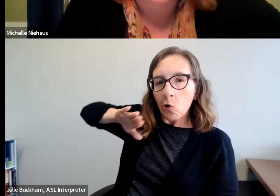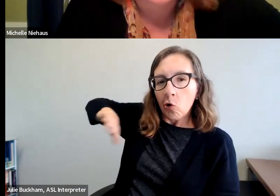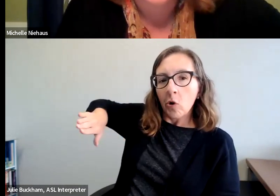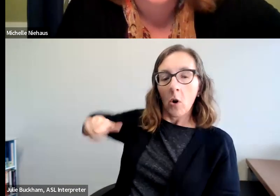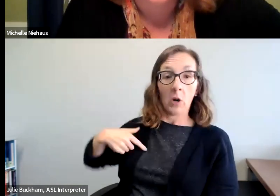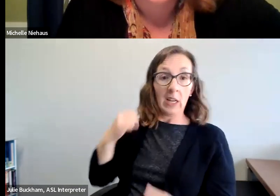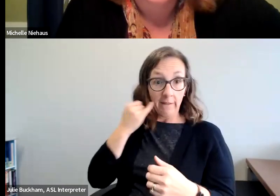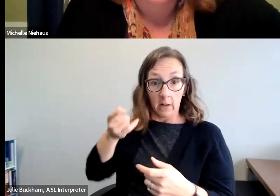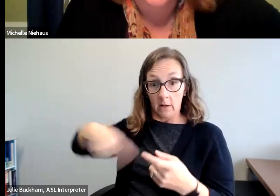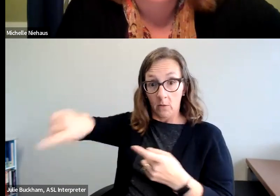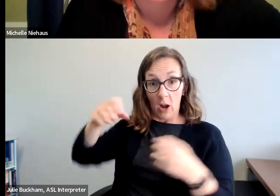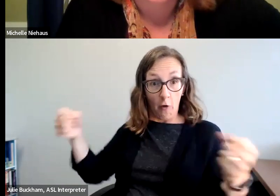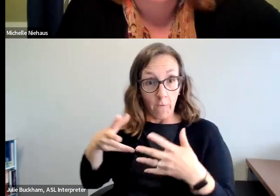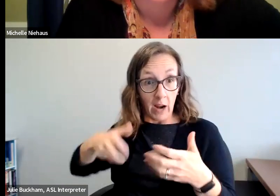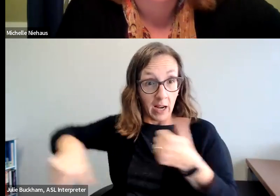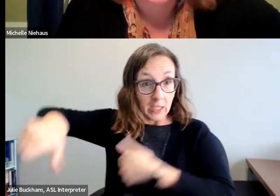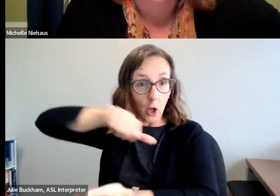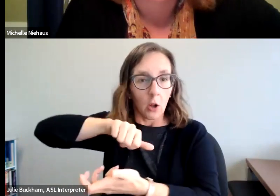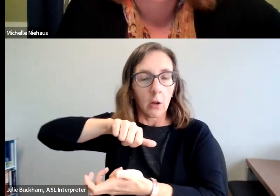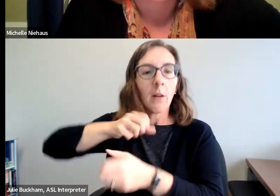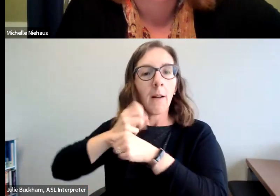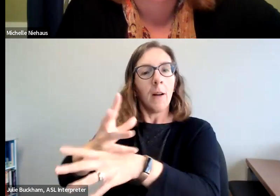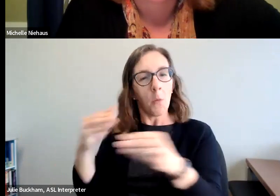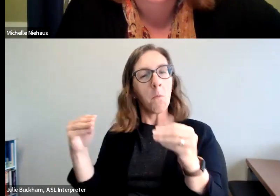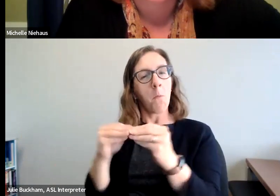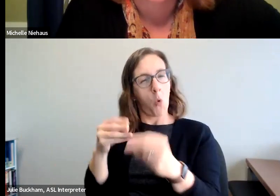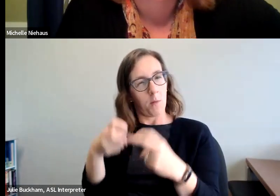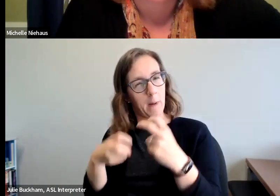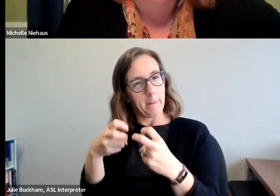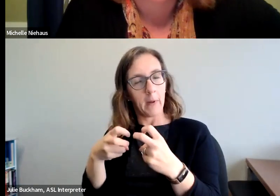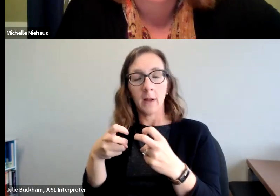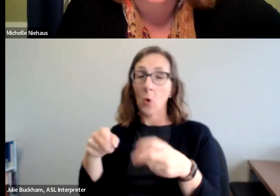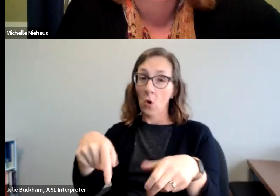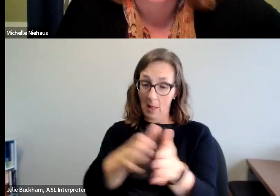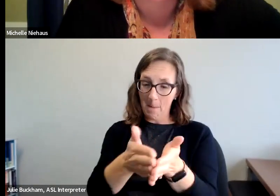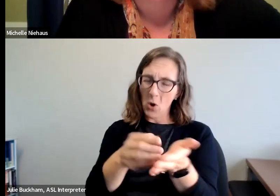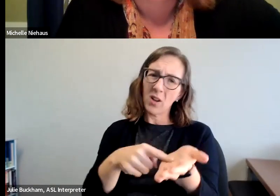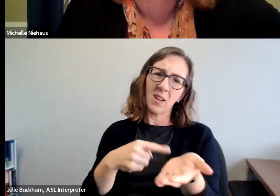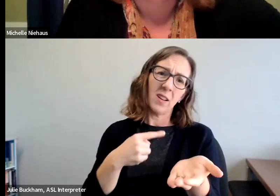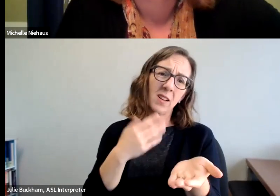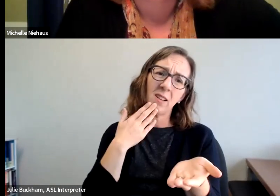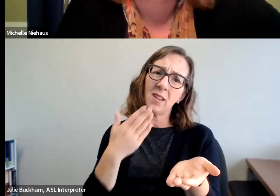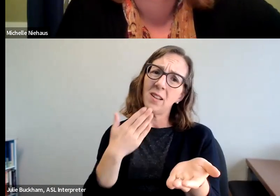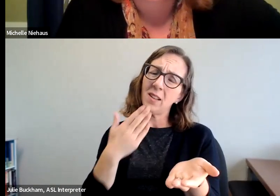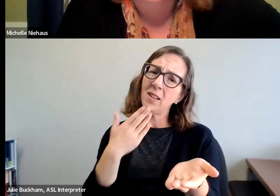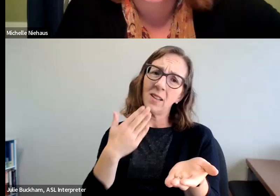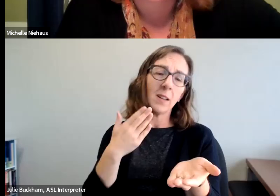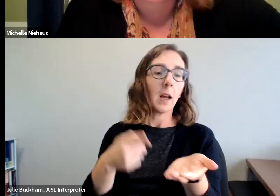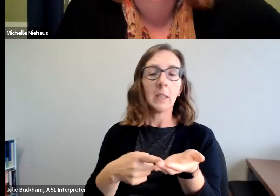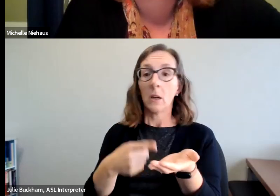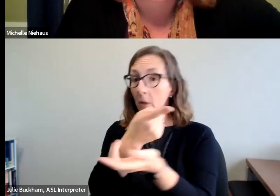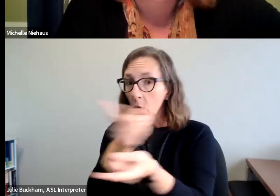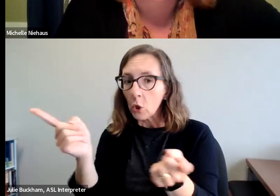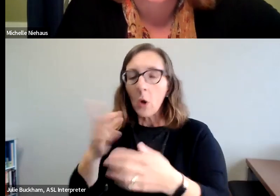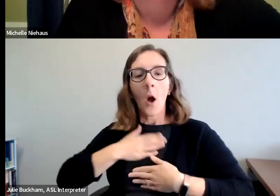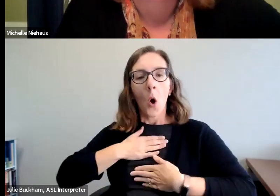afraid of each other, that we have more problems. And I'm so grateful for this book and for all of you being open and sharing your stories,